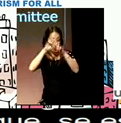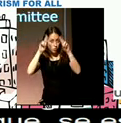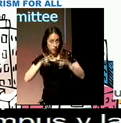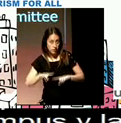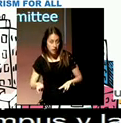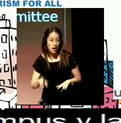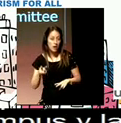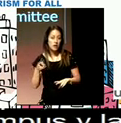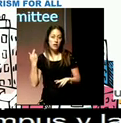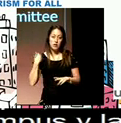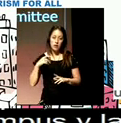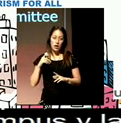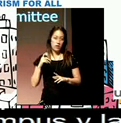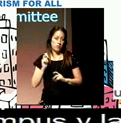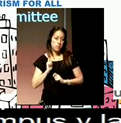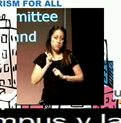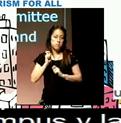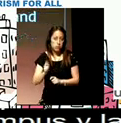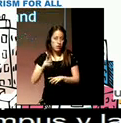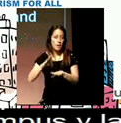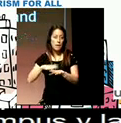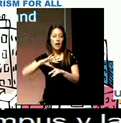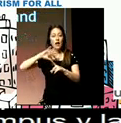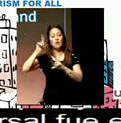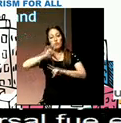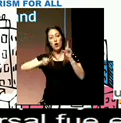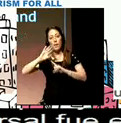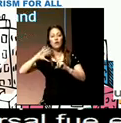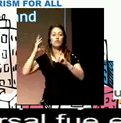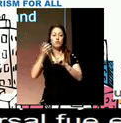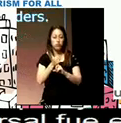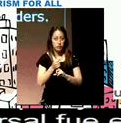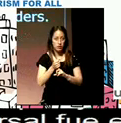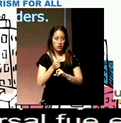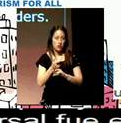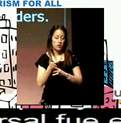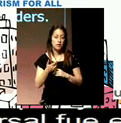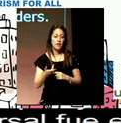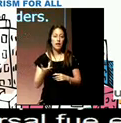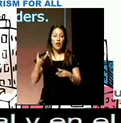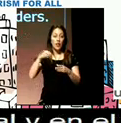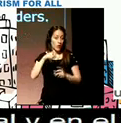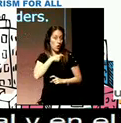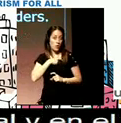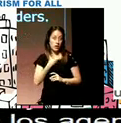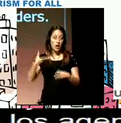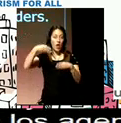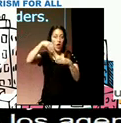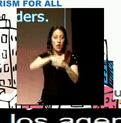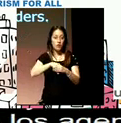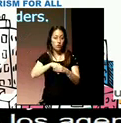sought commitment from all the stakeholders. The priorities as to how this would be, you can move on with this.